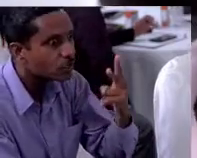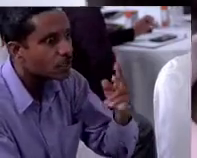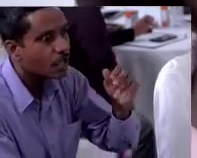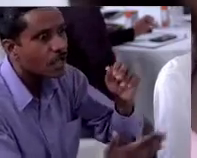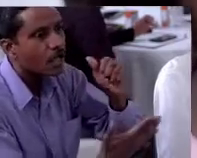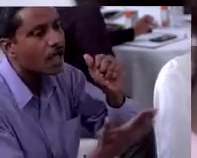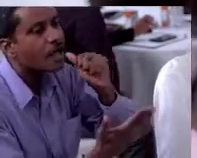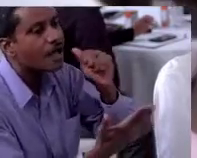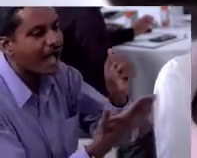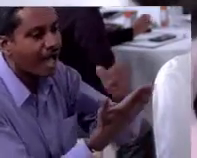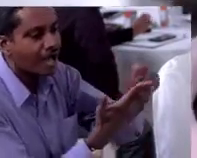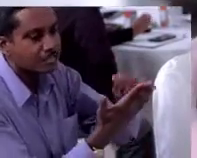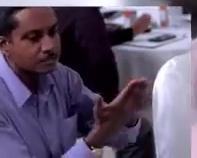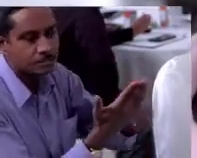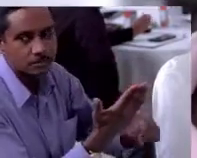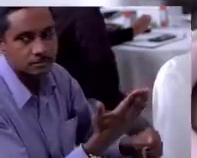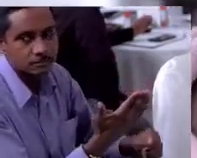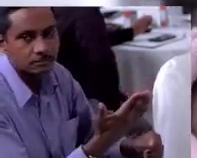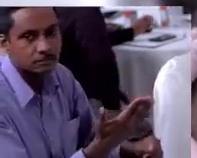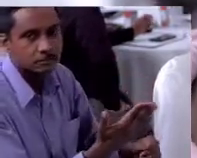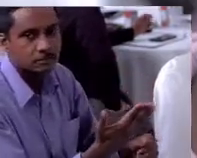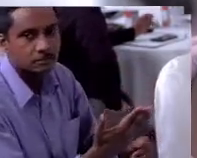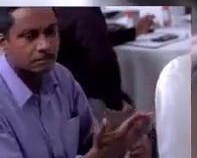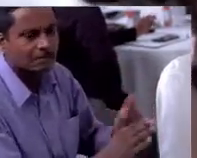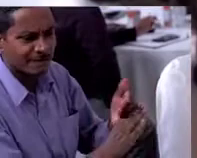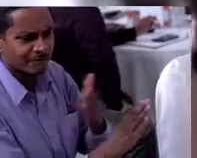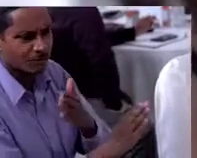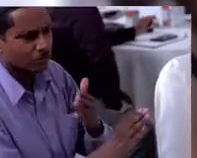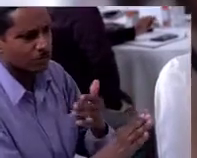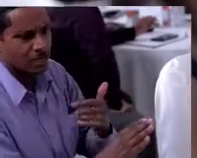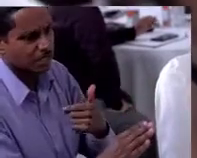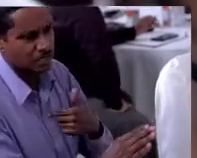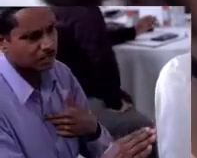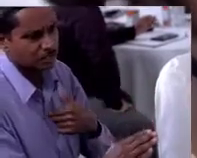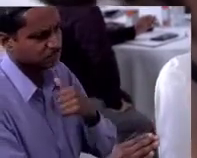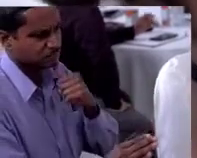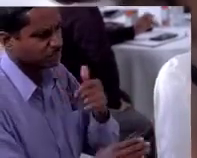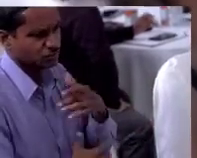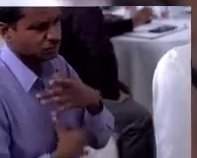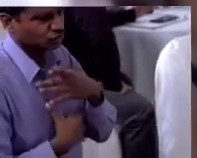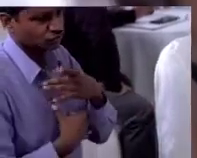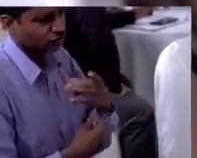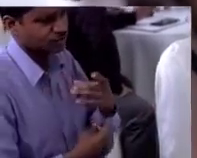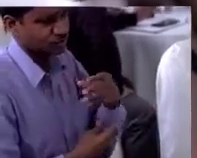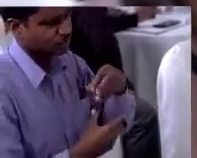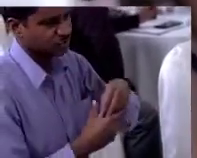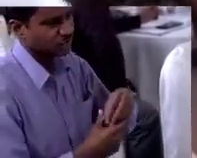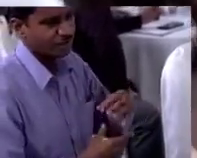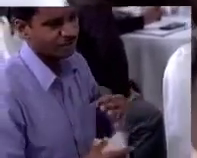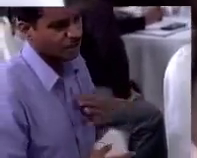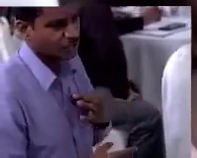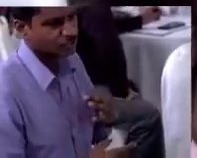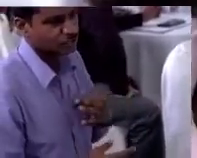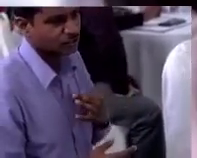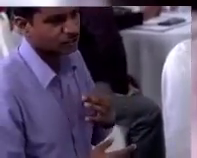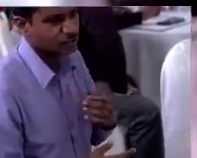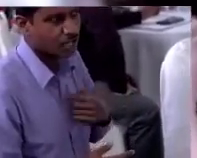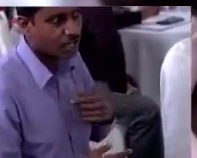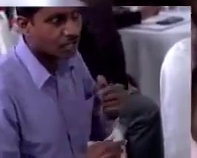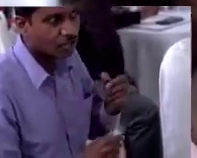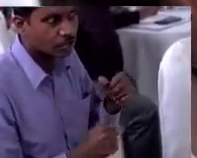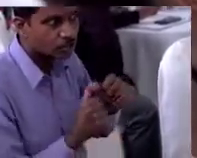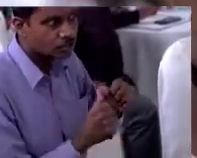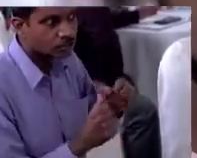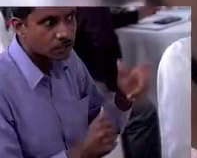year studying visual art. Now, before this, I had generally no interest